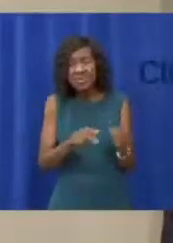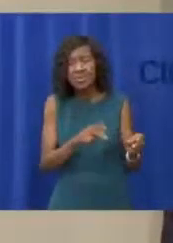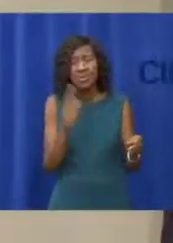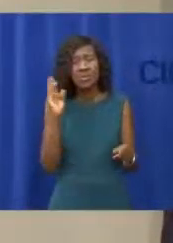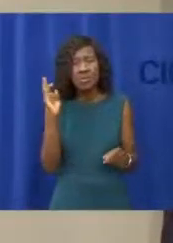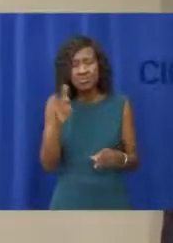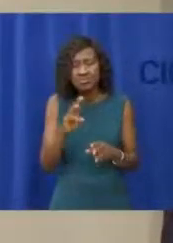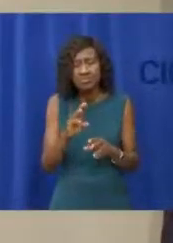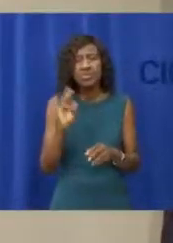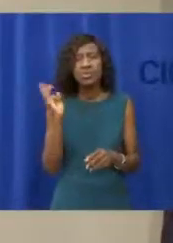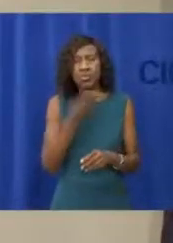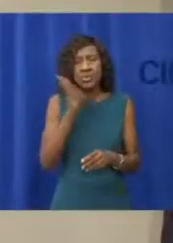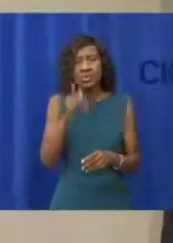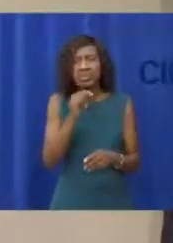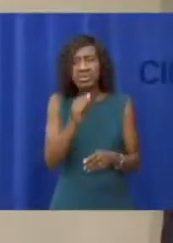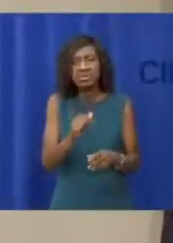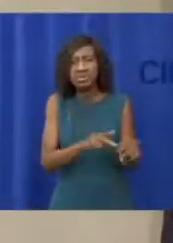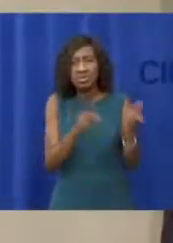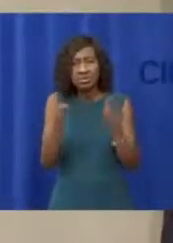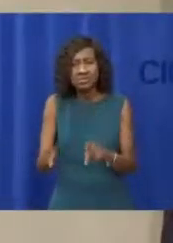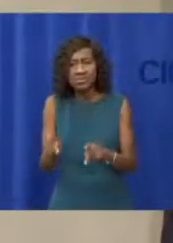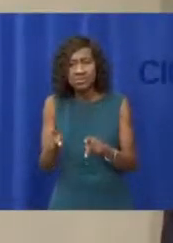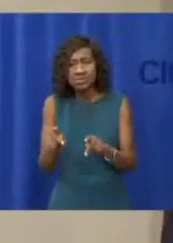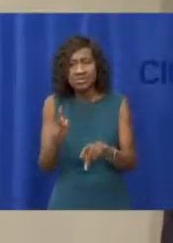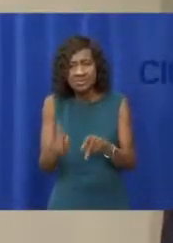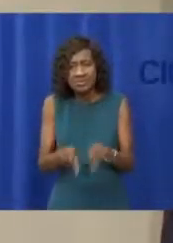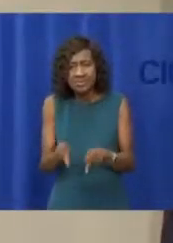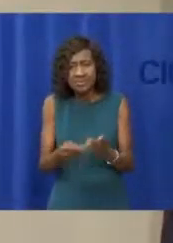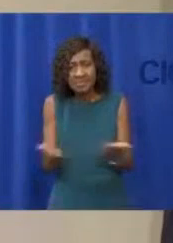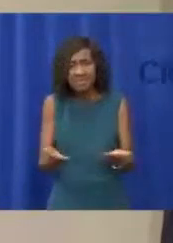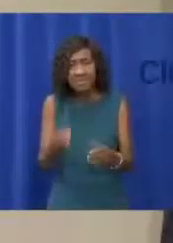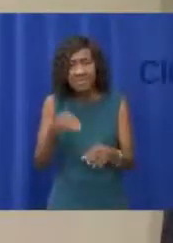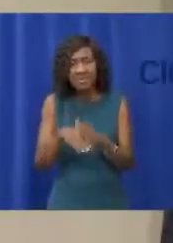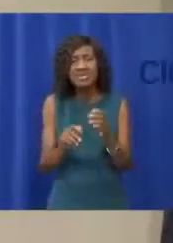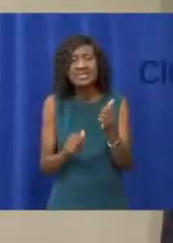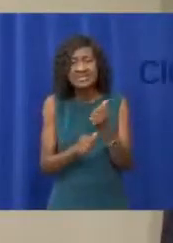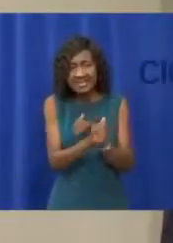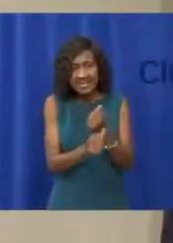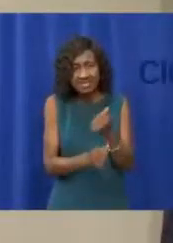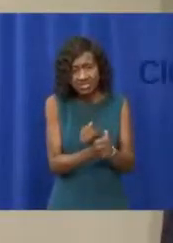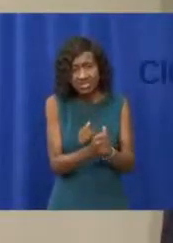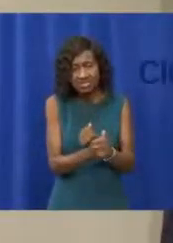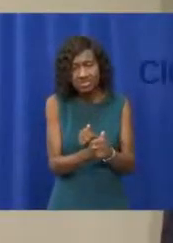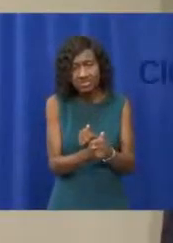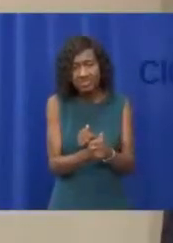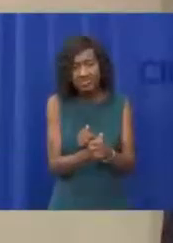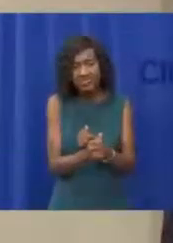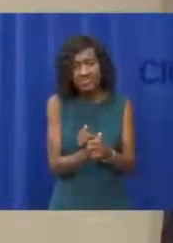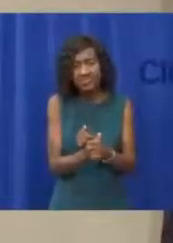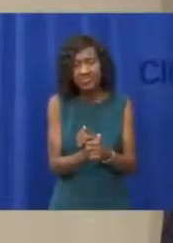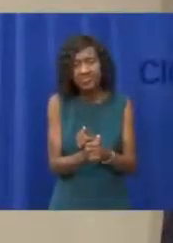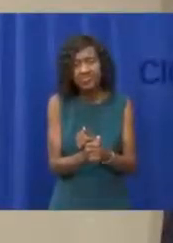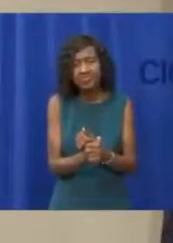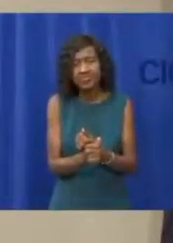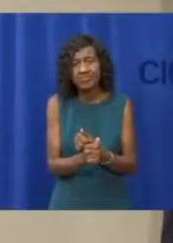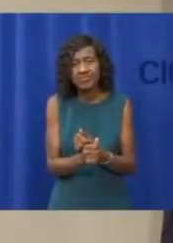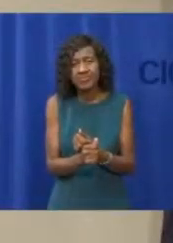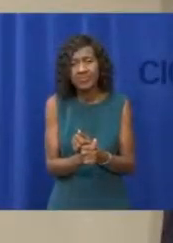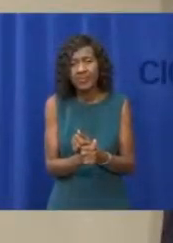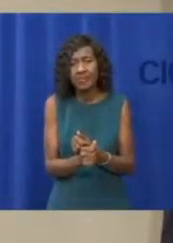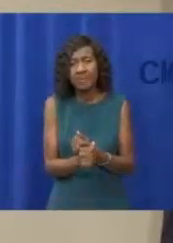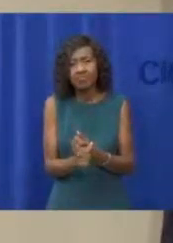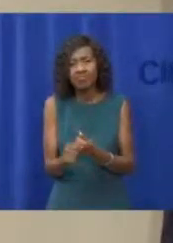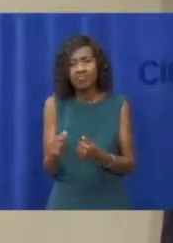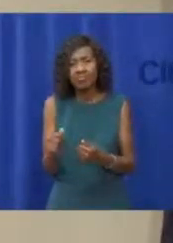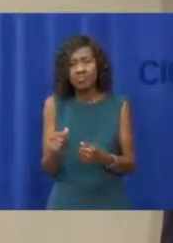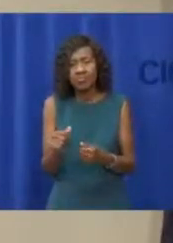number that do come back will be very effectively supervised to ensure that any risk is mitigated. Otherwise,